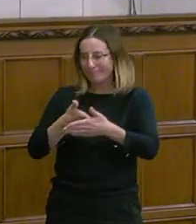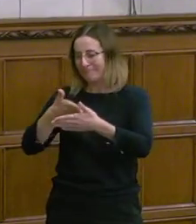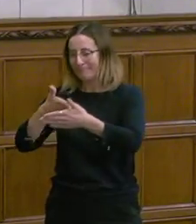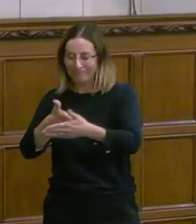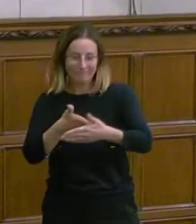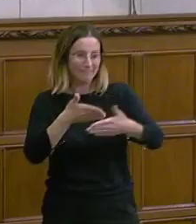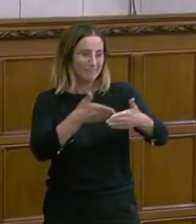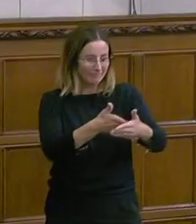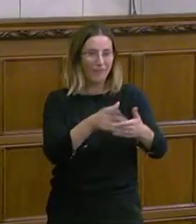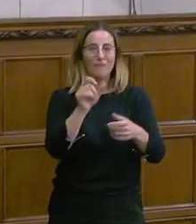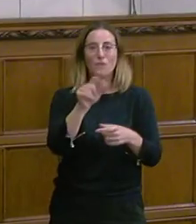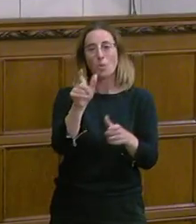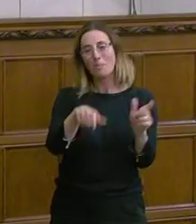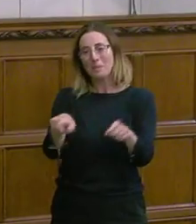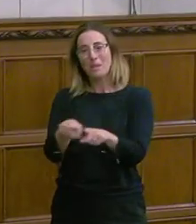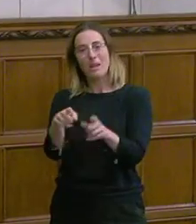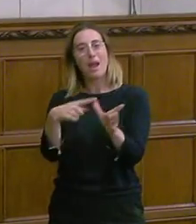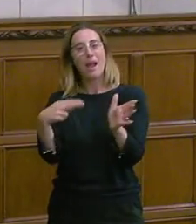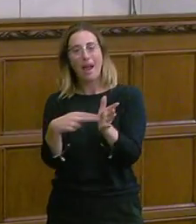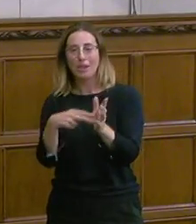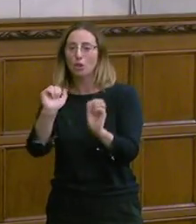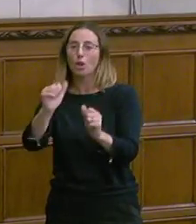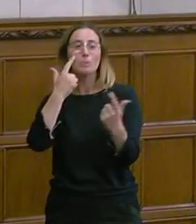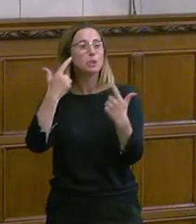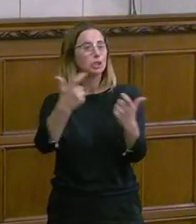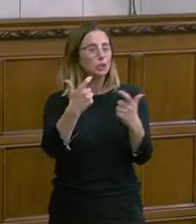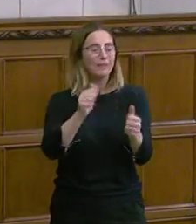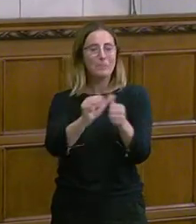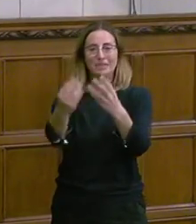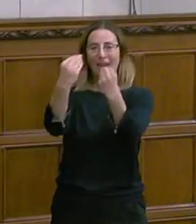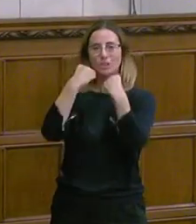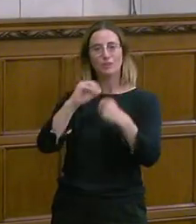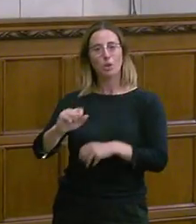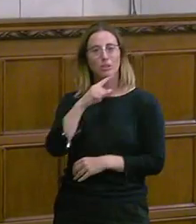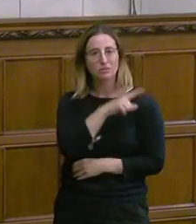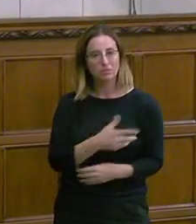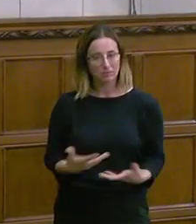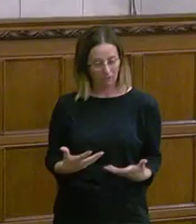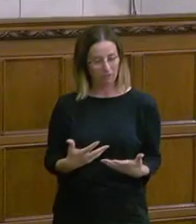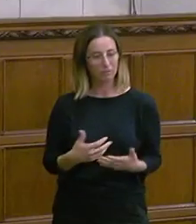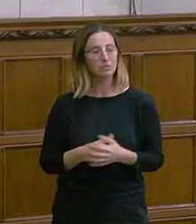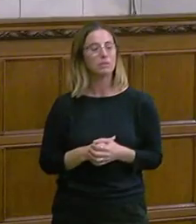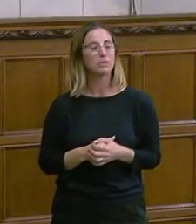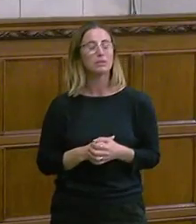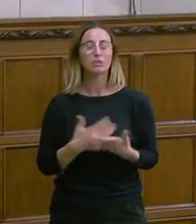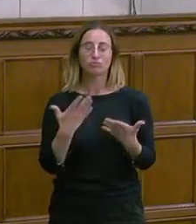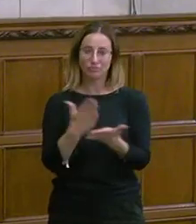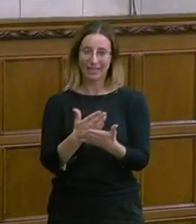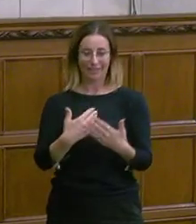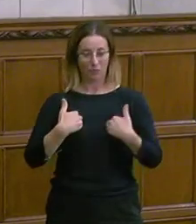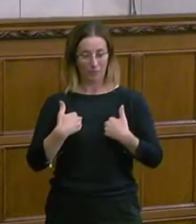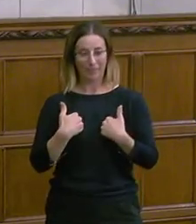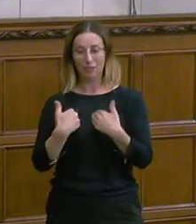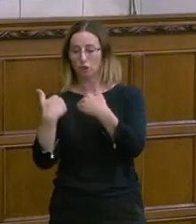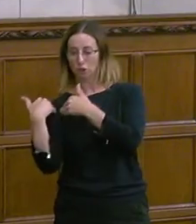Anne Gillings in her pursuit of her goal for better education for Daniel. It is our duty, and the duty of government,